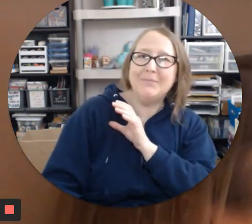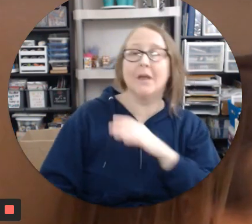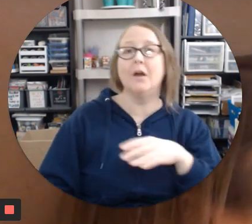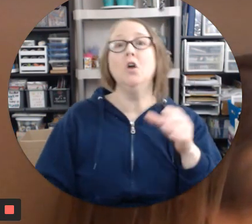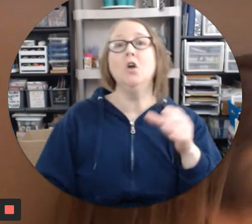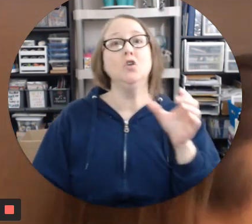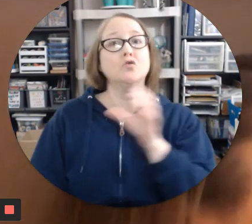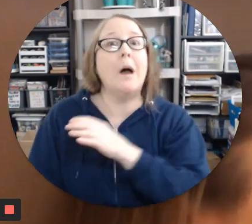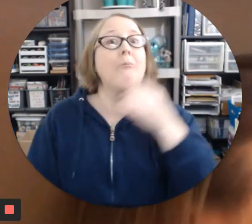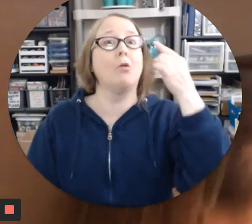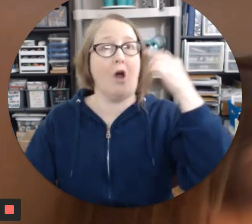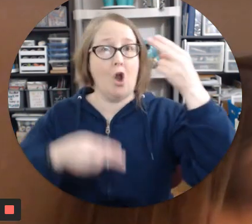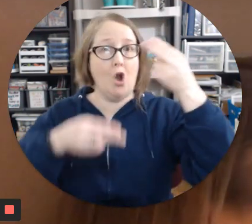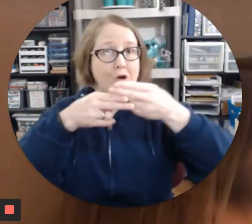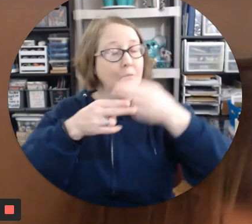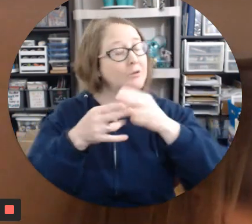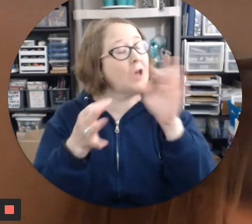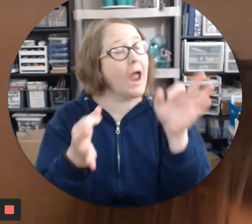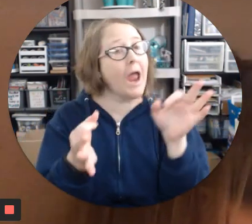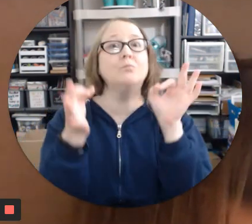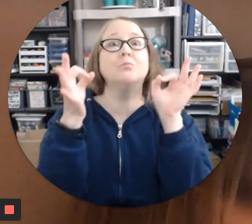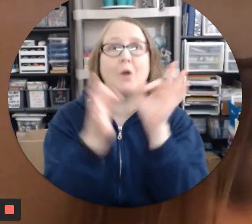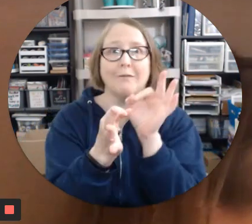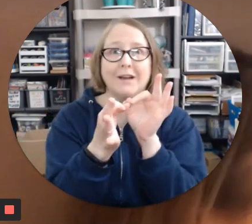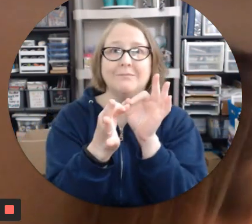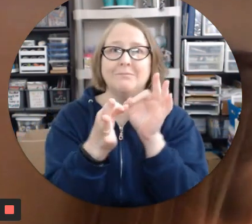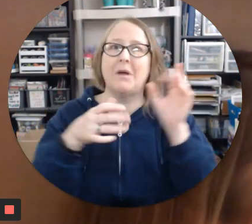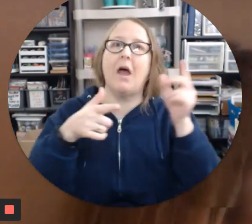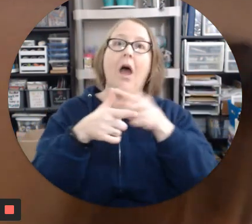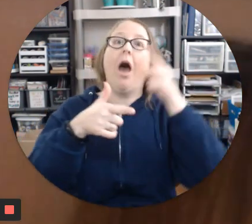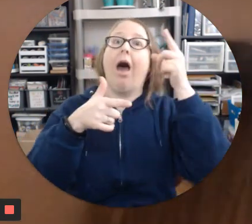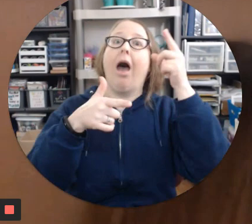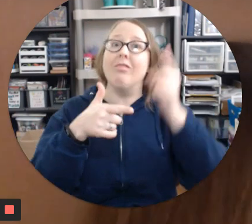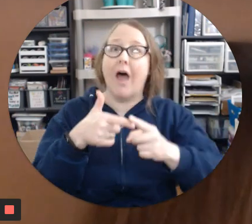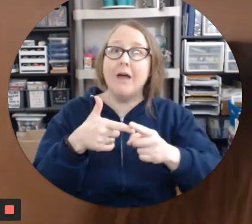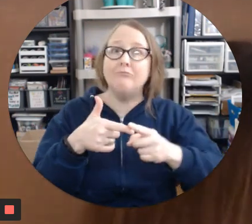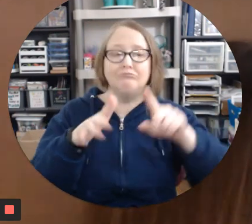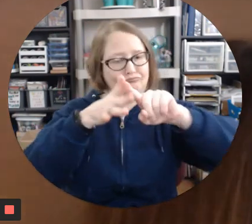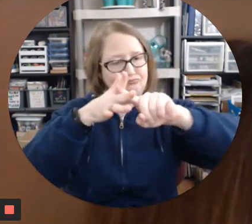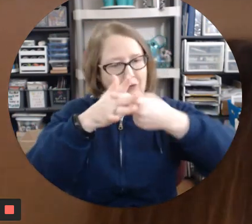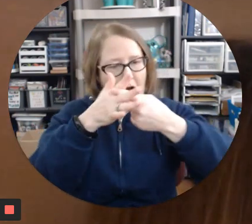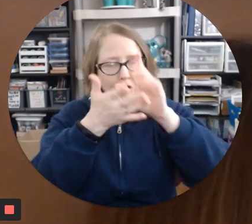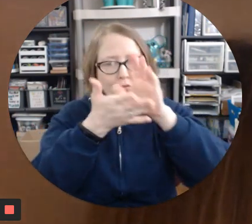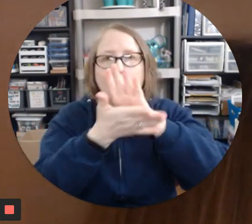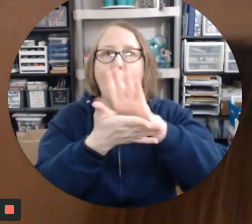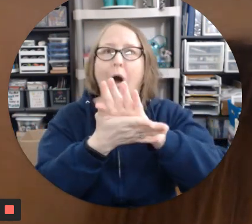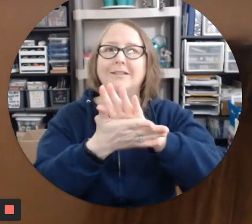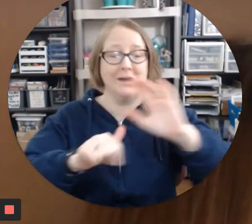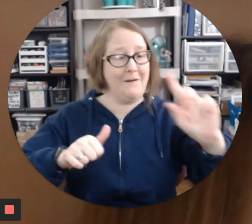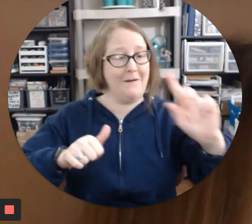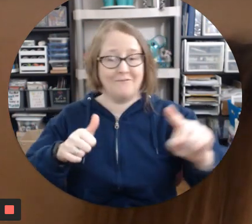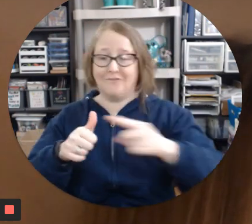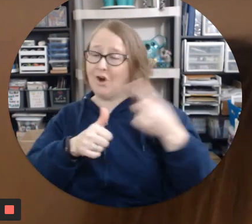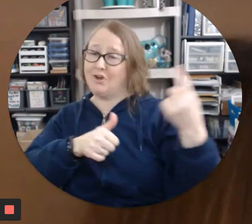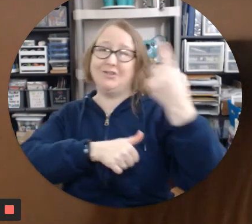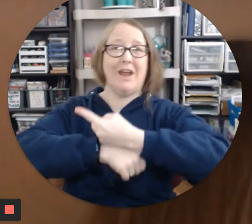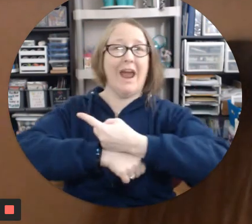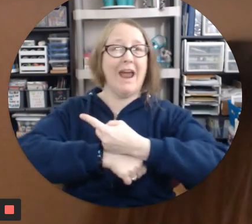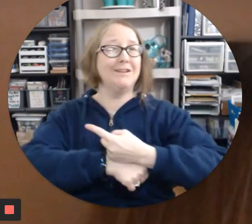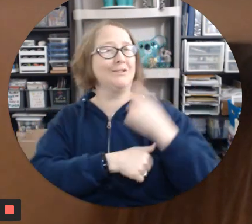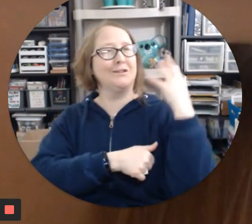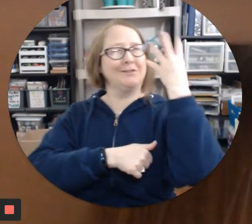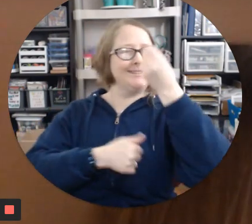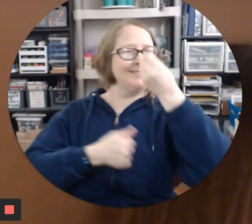Chrysanthemum thought her name was absolutely perfect. And then she started school. On the first day, Chrysanthemum wore her sunniest